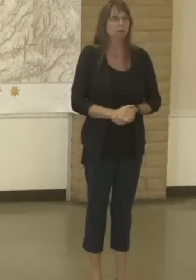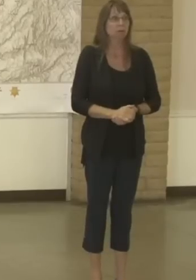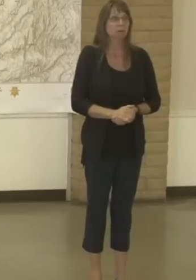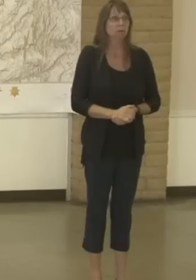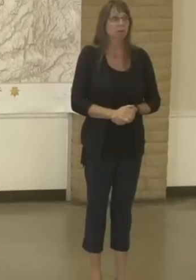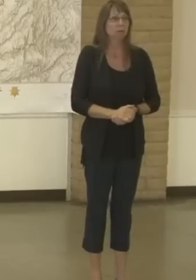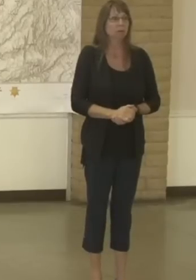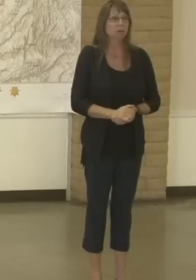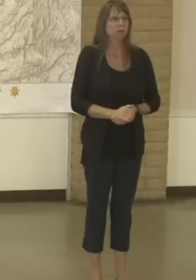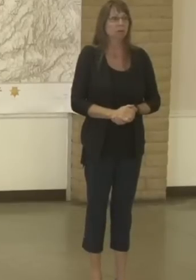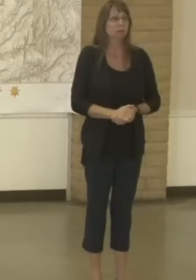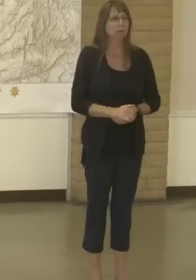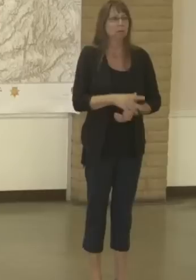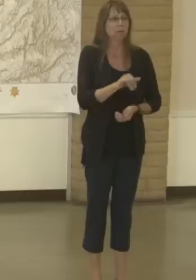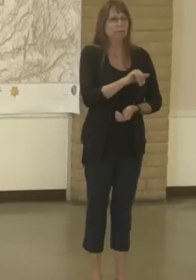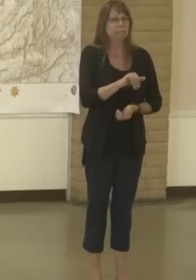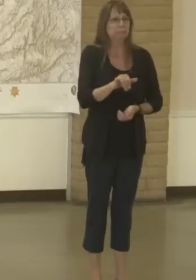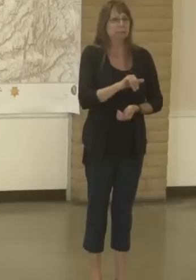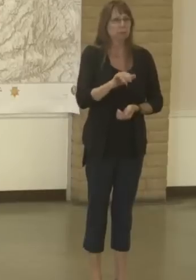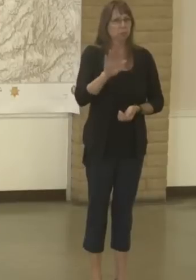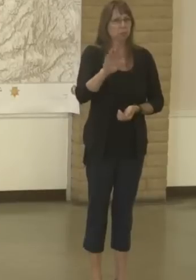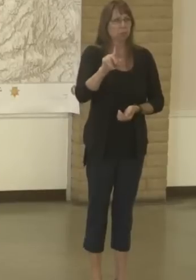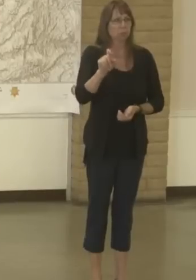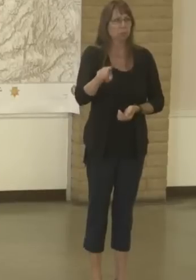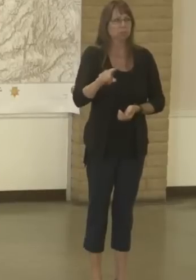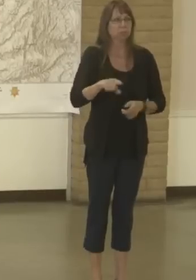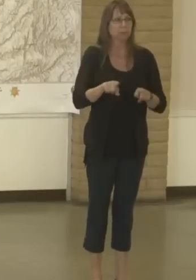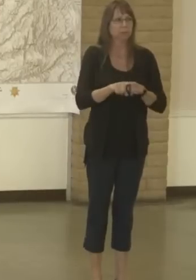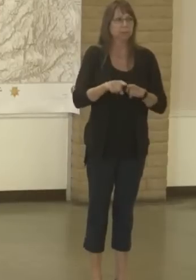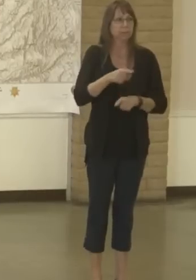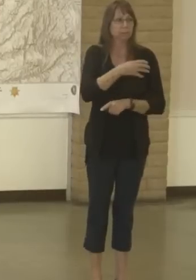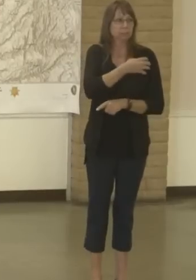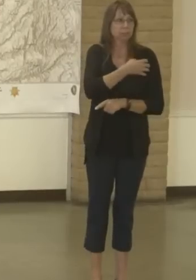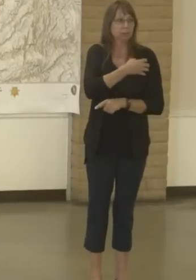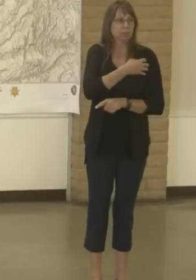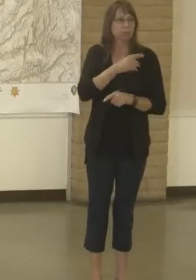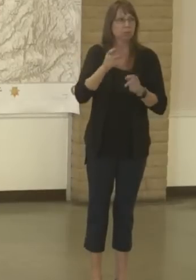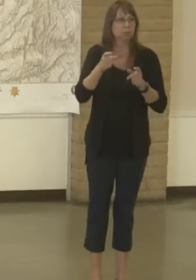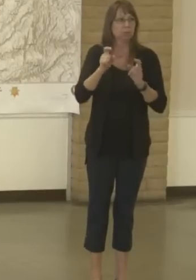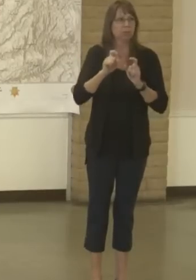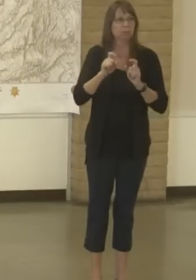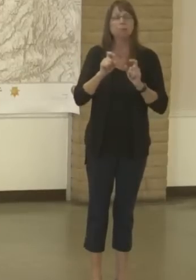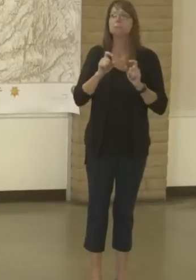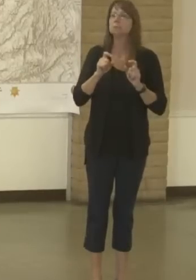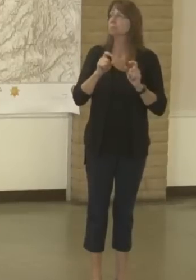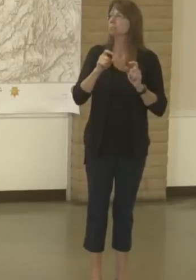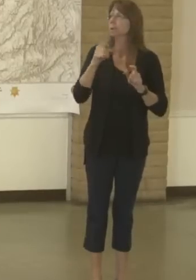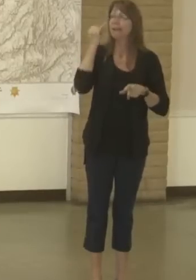to damage. Okay, yep. That same question I asked the sheriff, I was wondering if you can kind of give us a sense of what you're